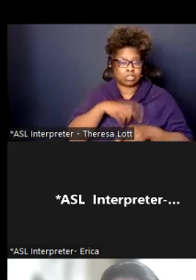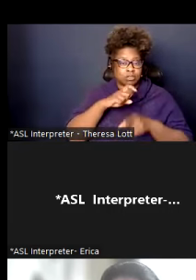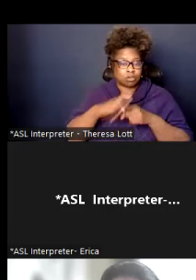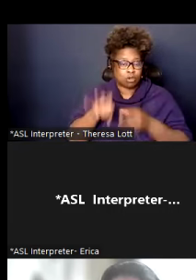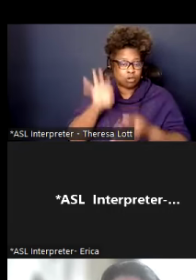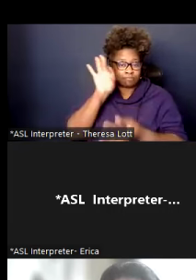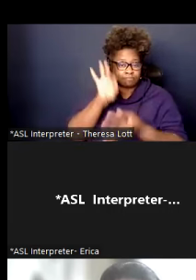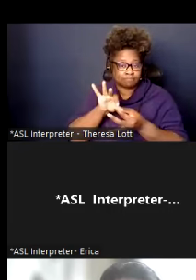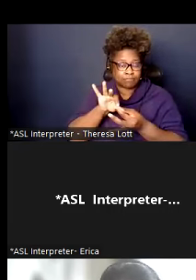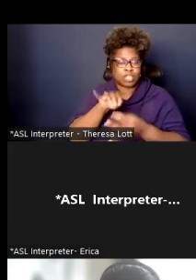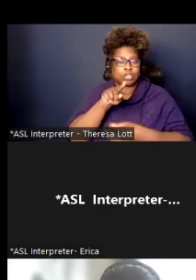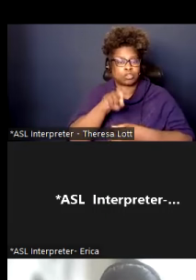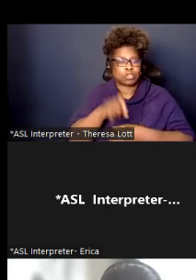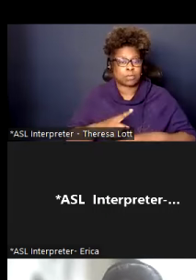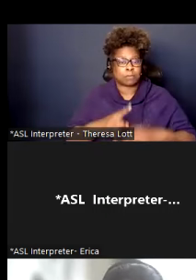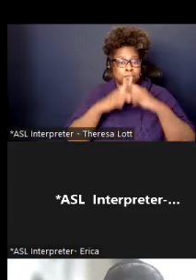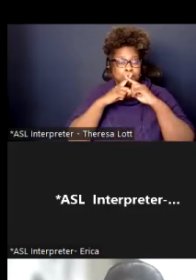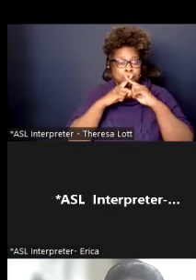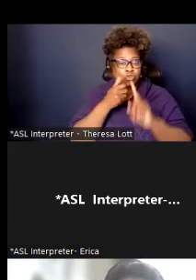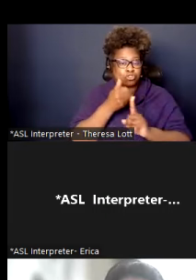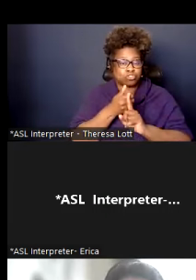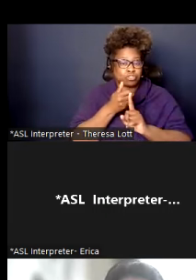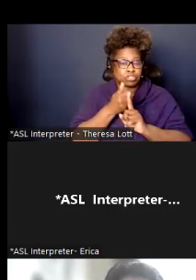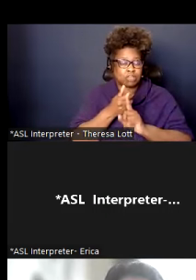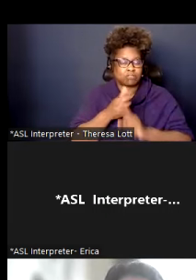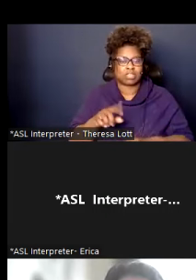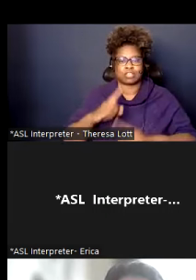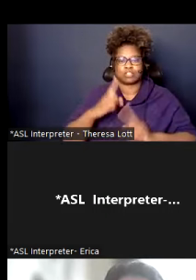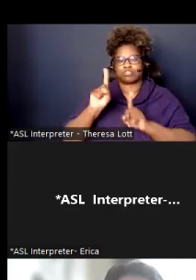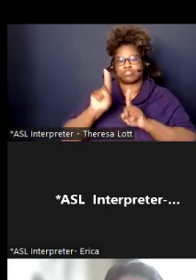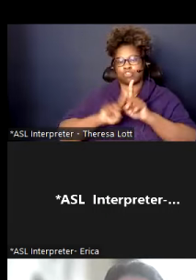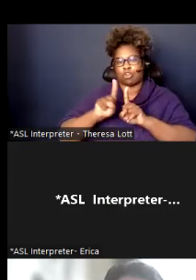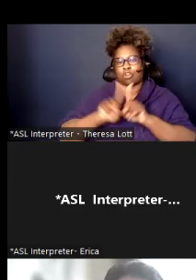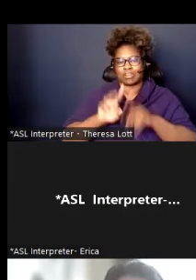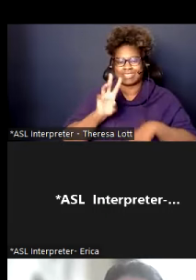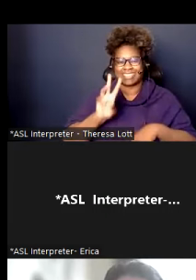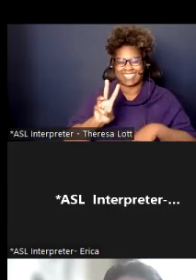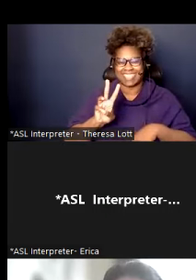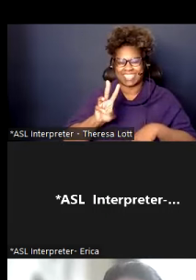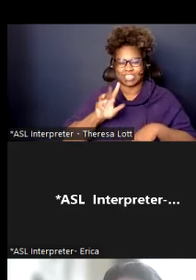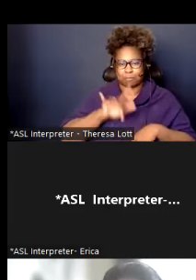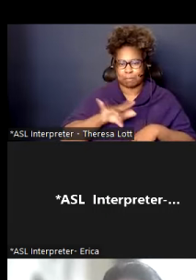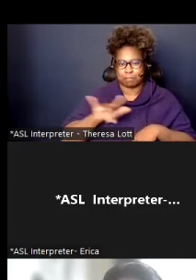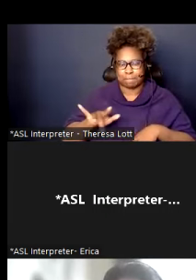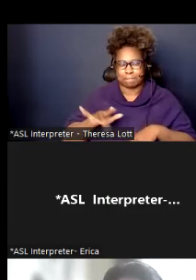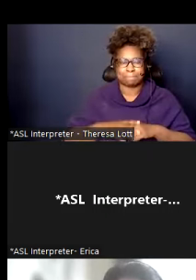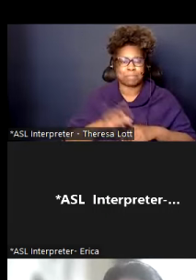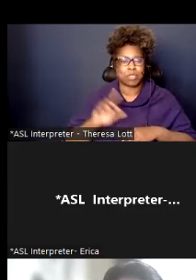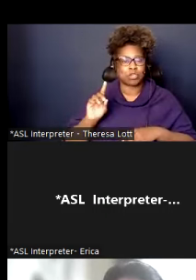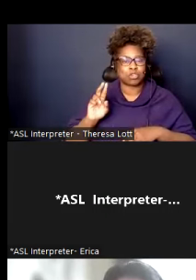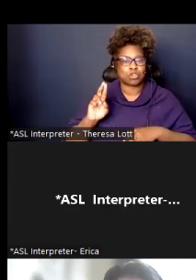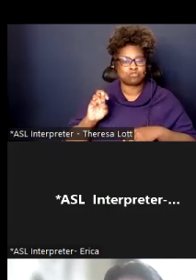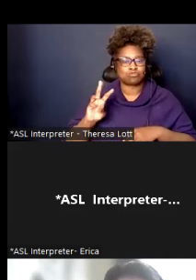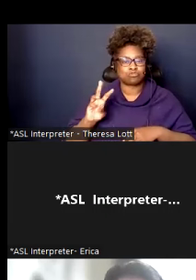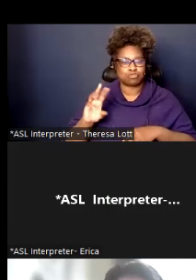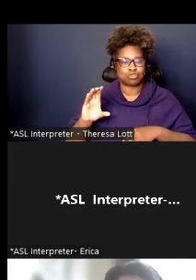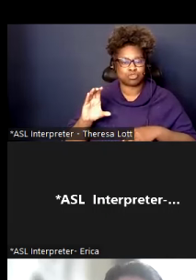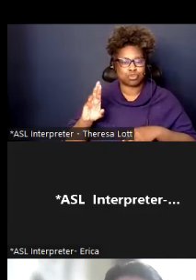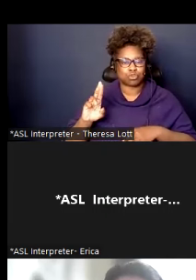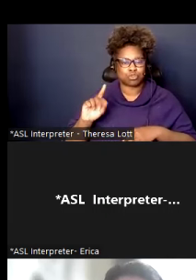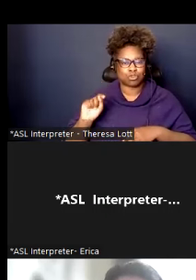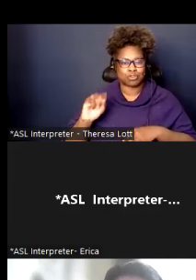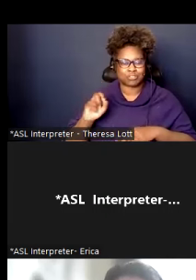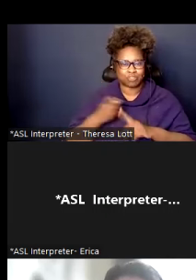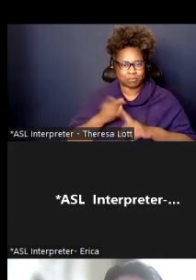by pressing *6. I'd like to also introduce Drew Curtis from the ICC